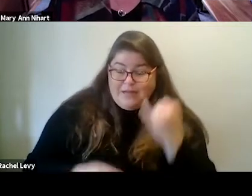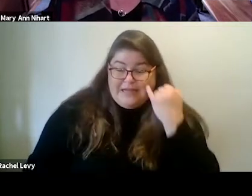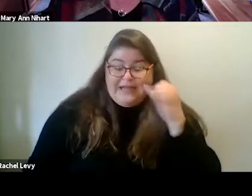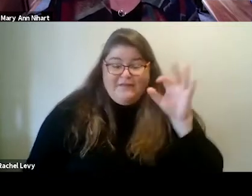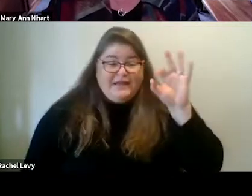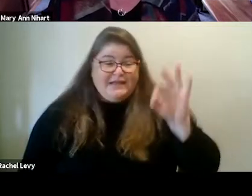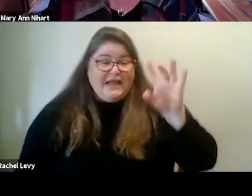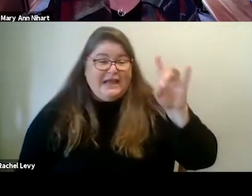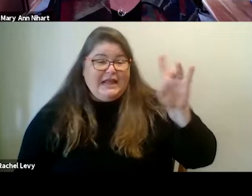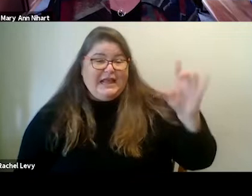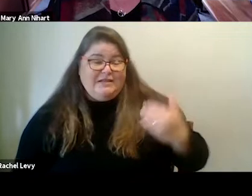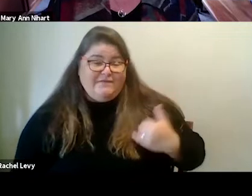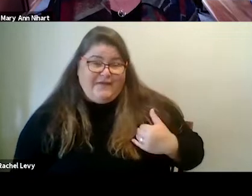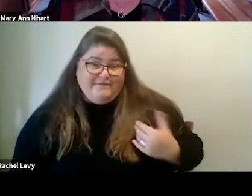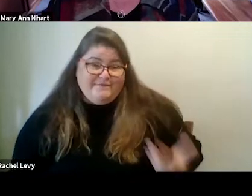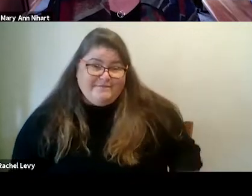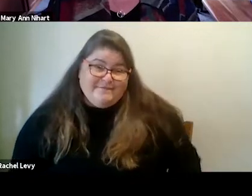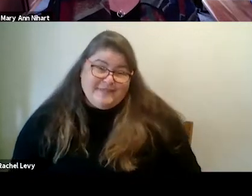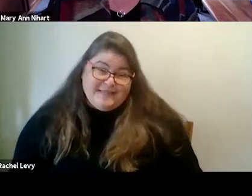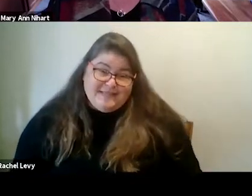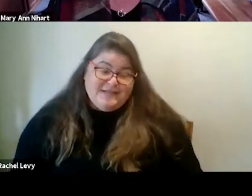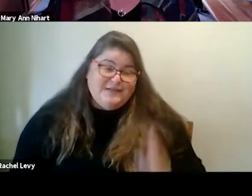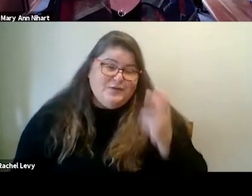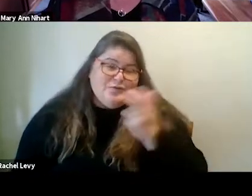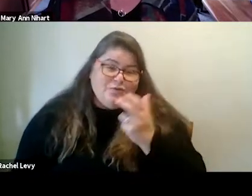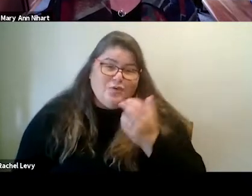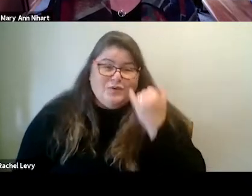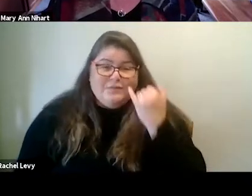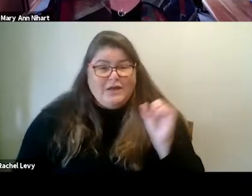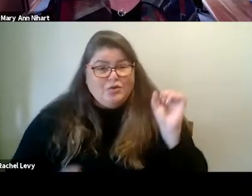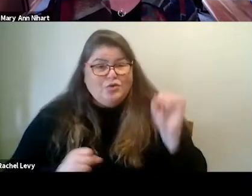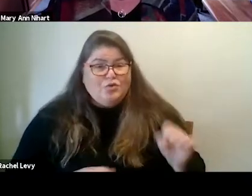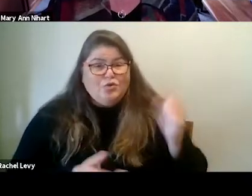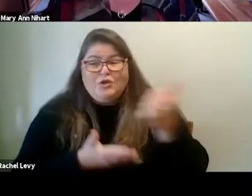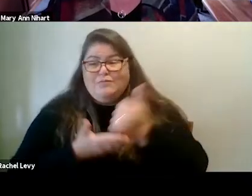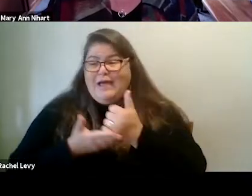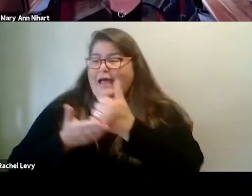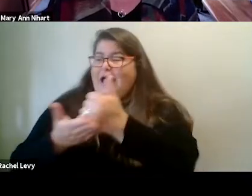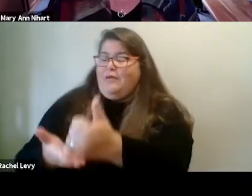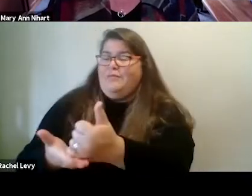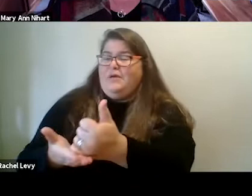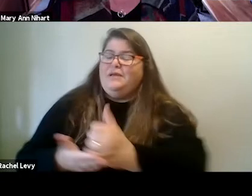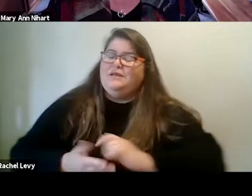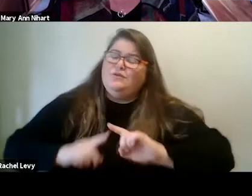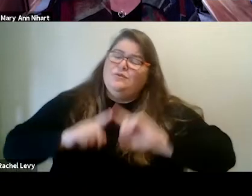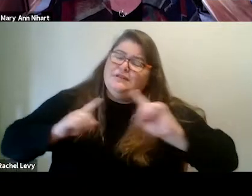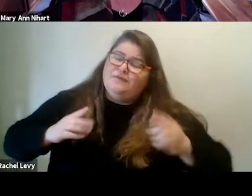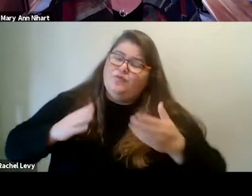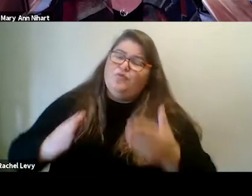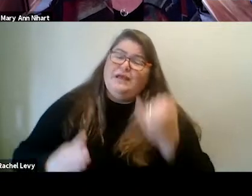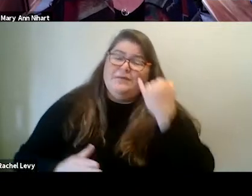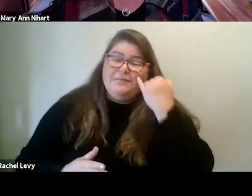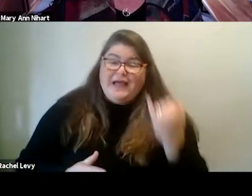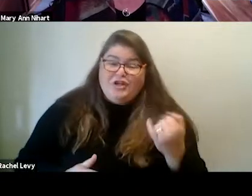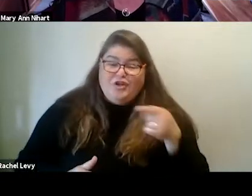existed. Imagine how we could help so differently. Imagine that this tragedy may not have